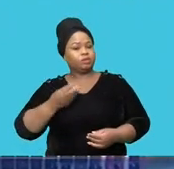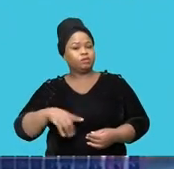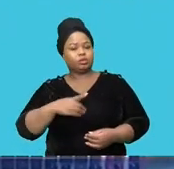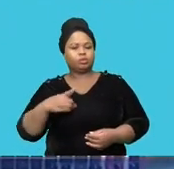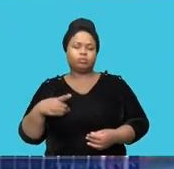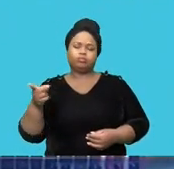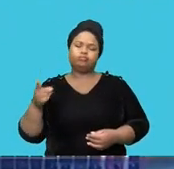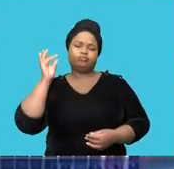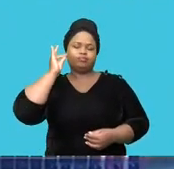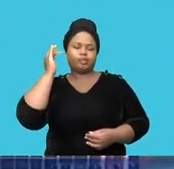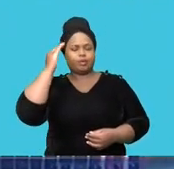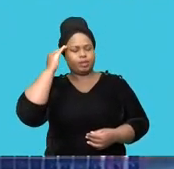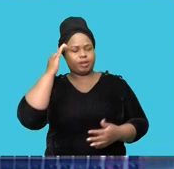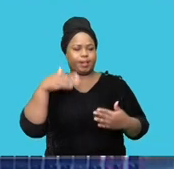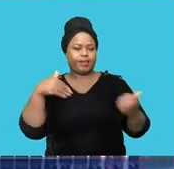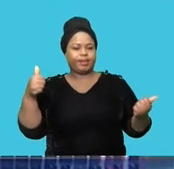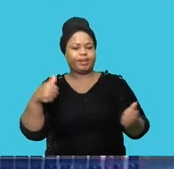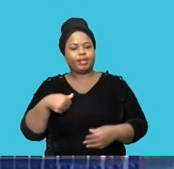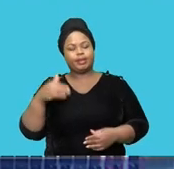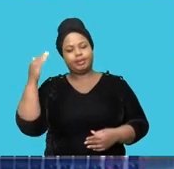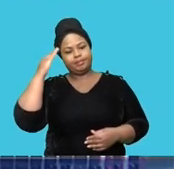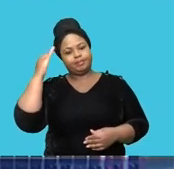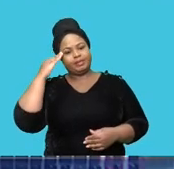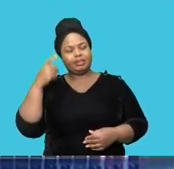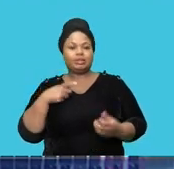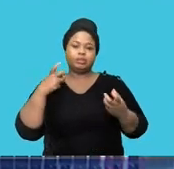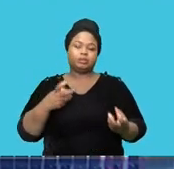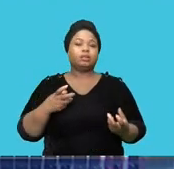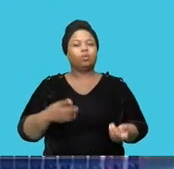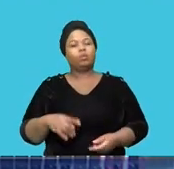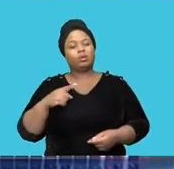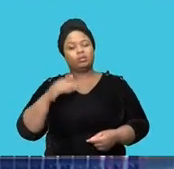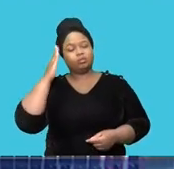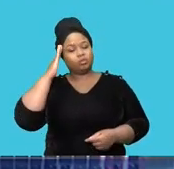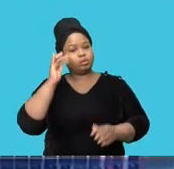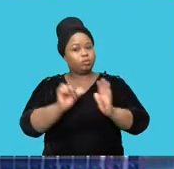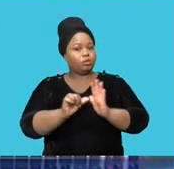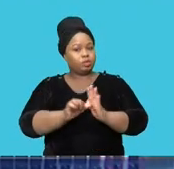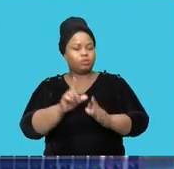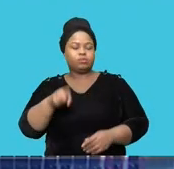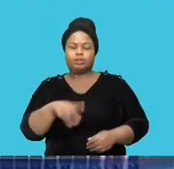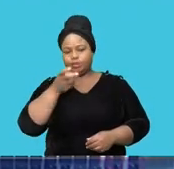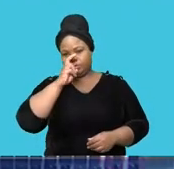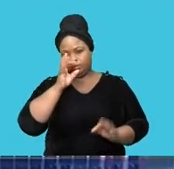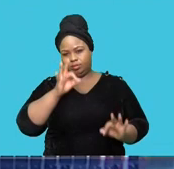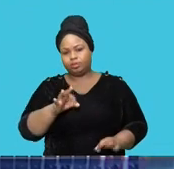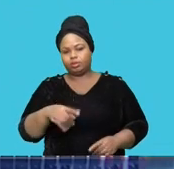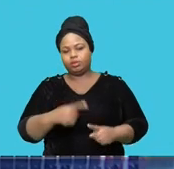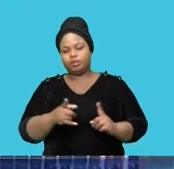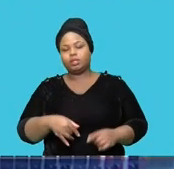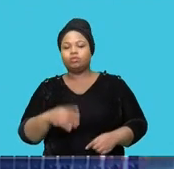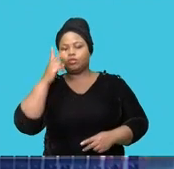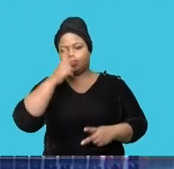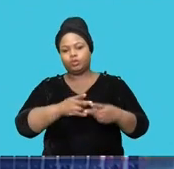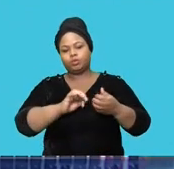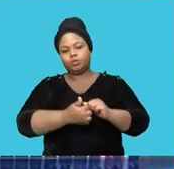talk about mental health, mental toughness, and we know how that important is to players, and especially when you're playing